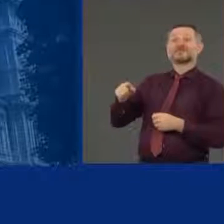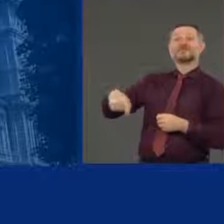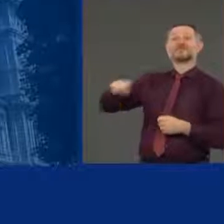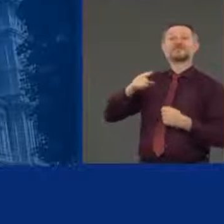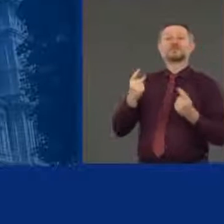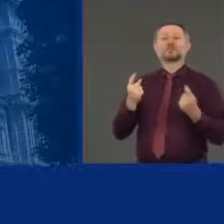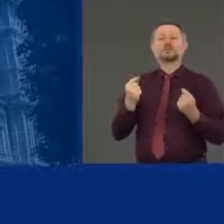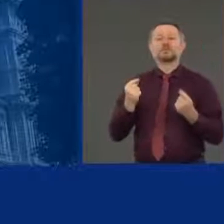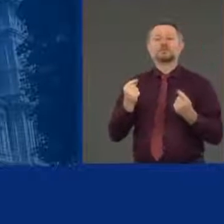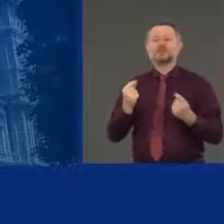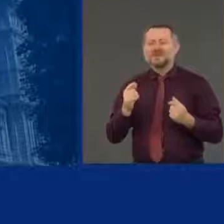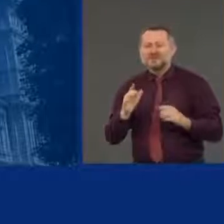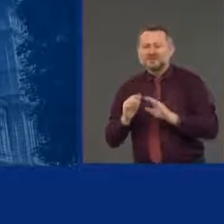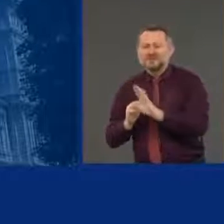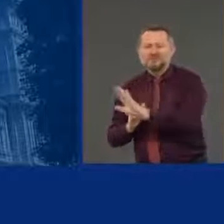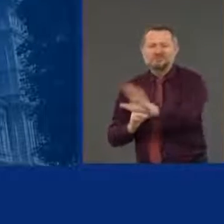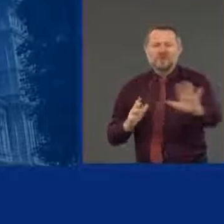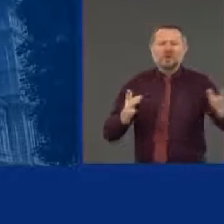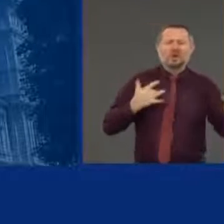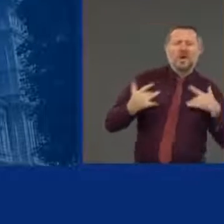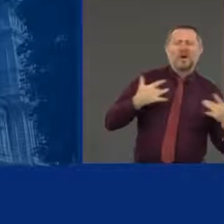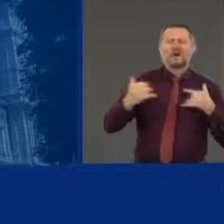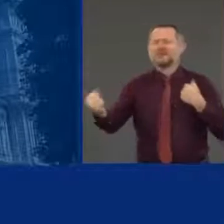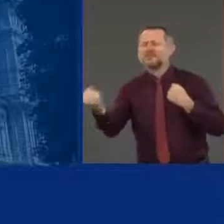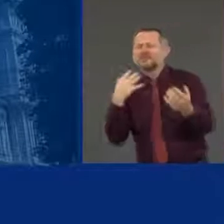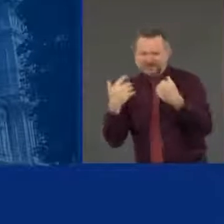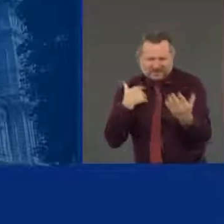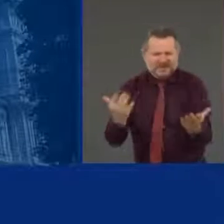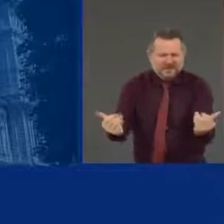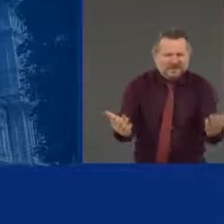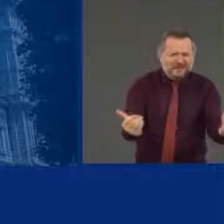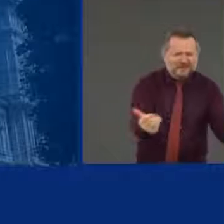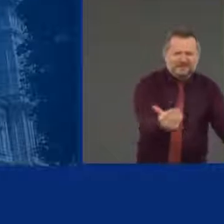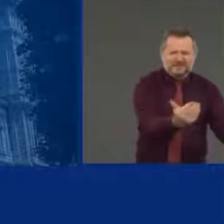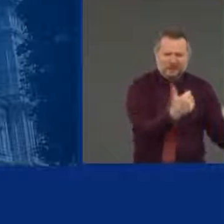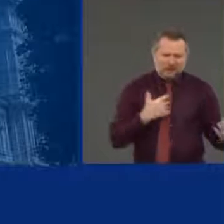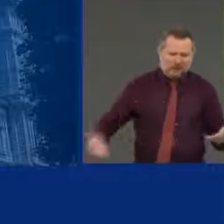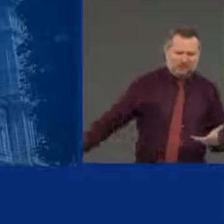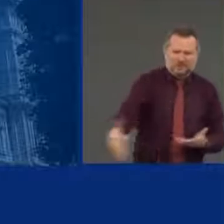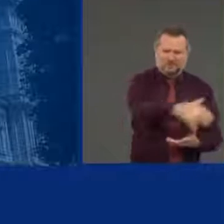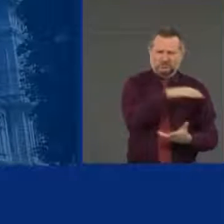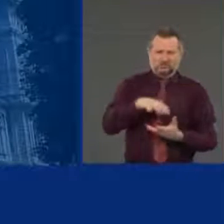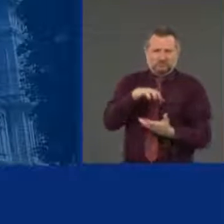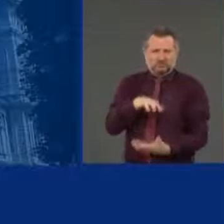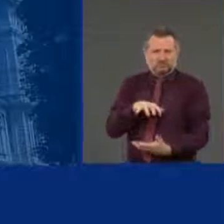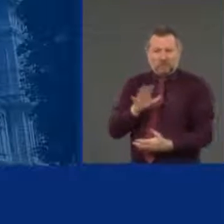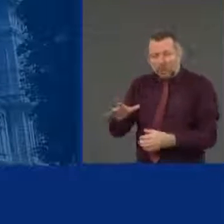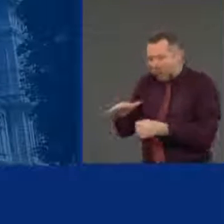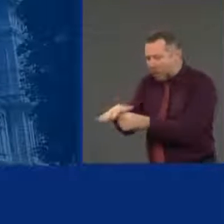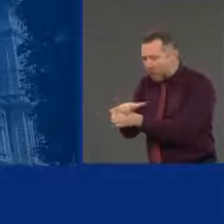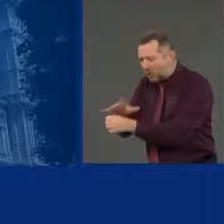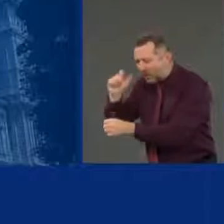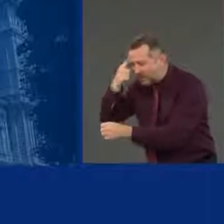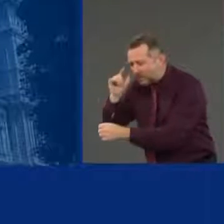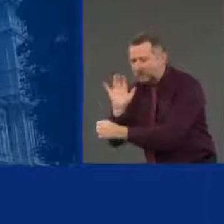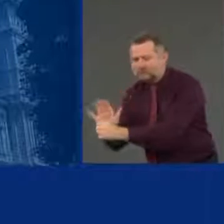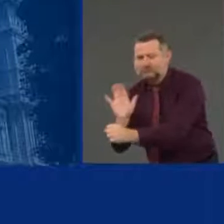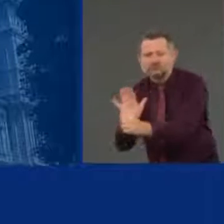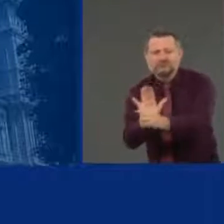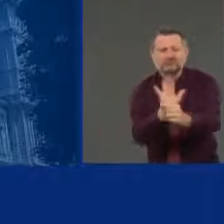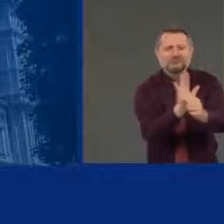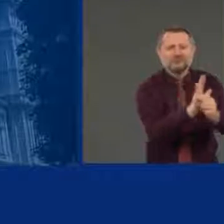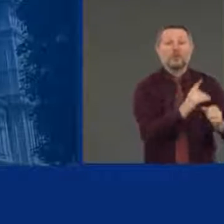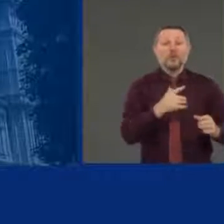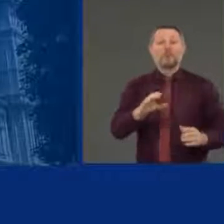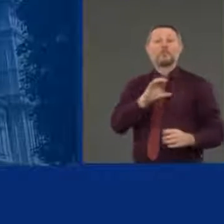the concerns that are out there and have local governments sit down at the table, bring the police